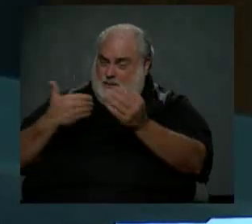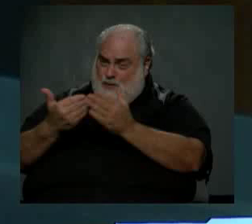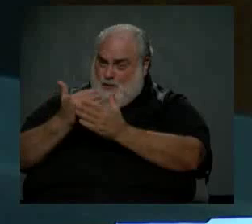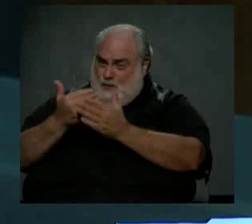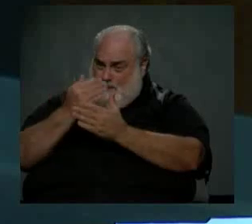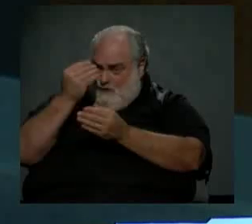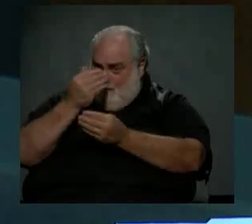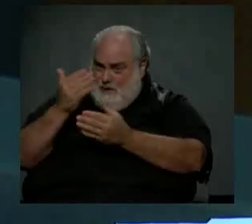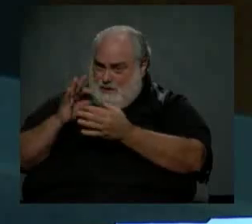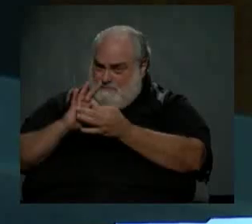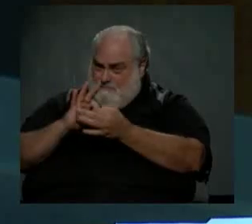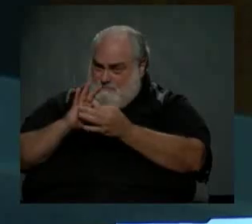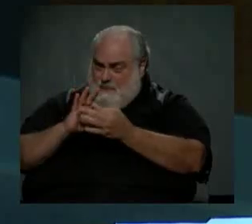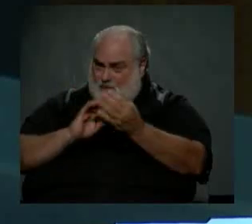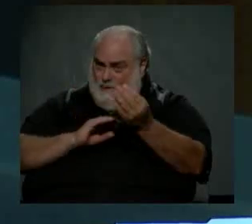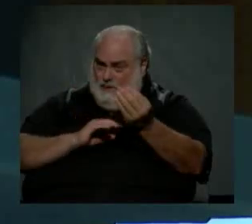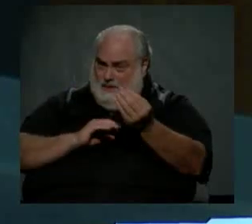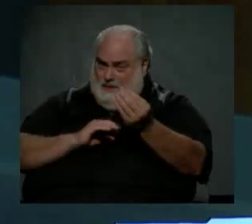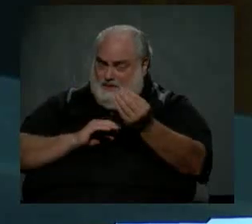information?